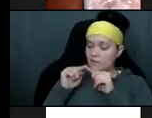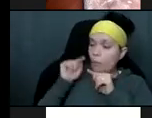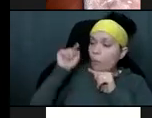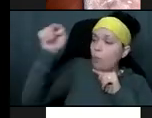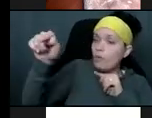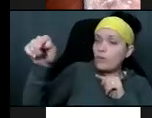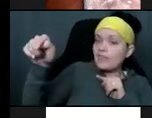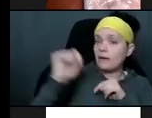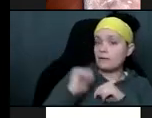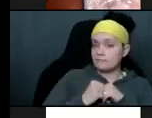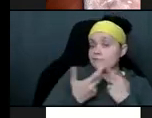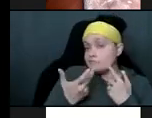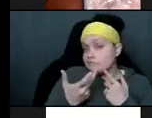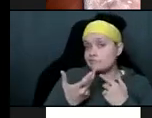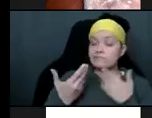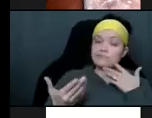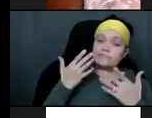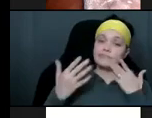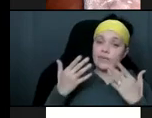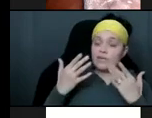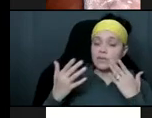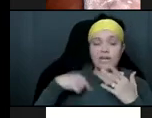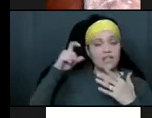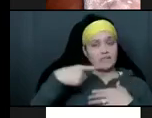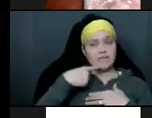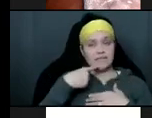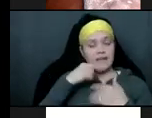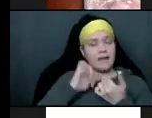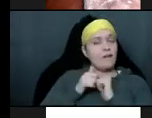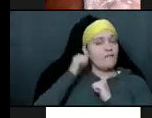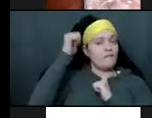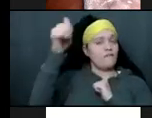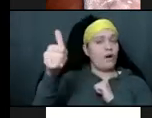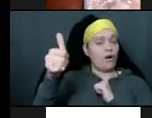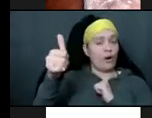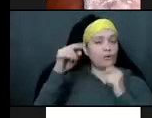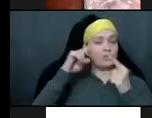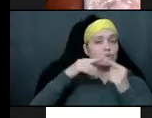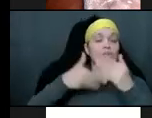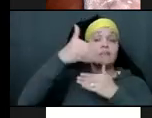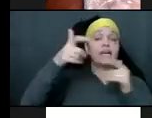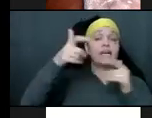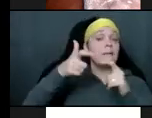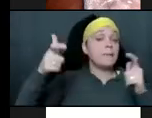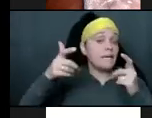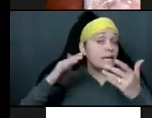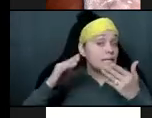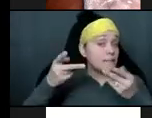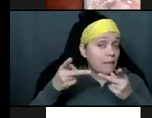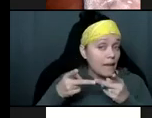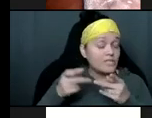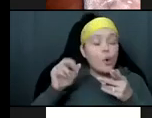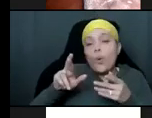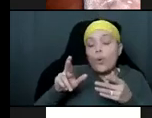somewhere. So maybe I should say how far it is to the next biggest place, or at least a